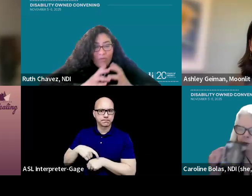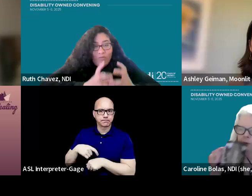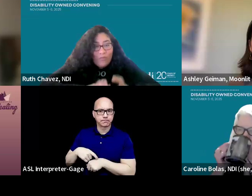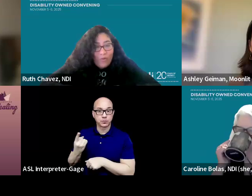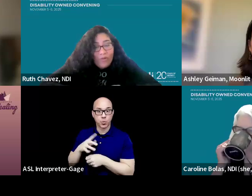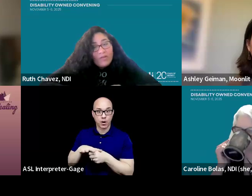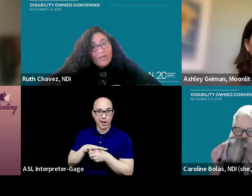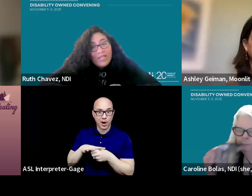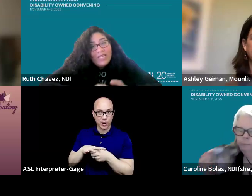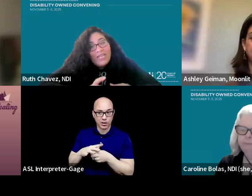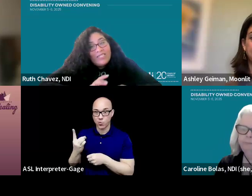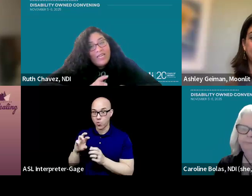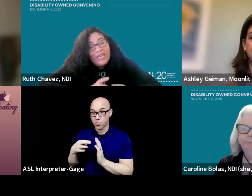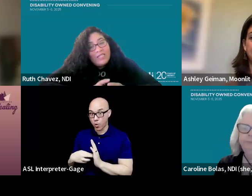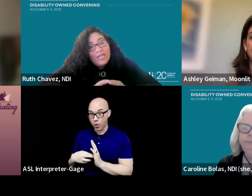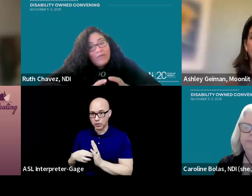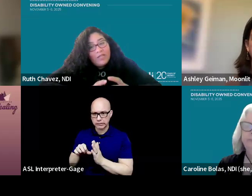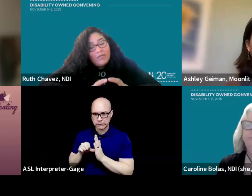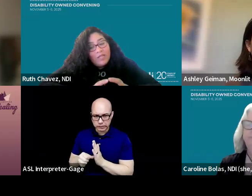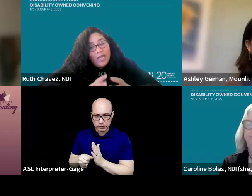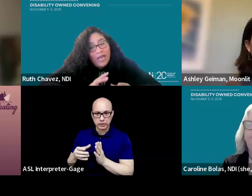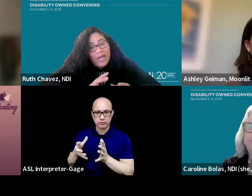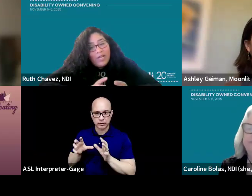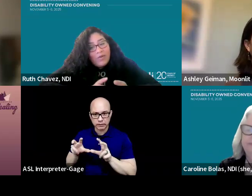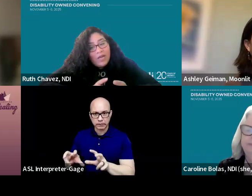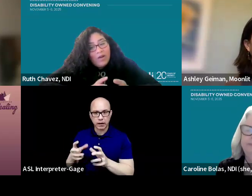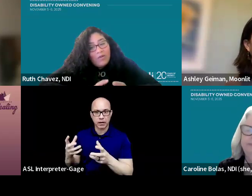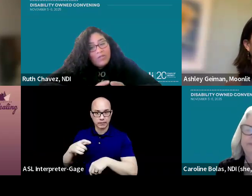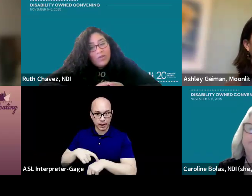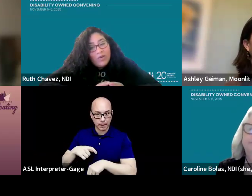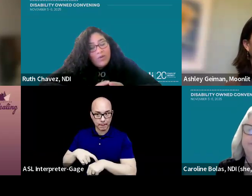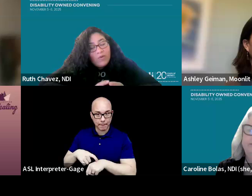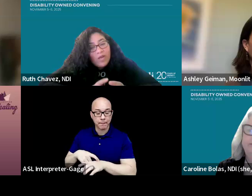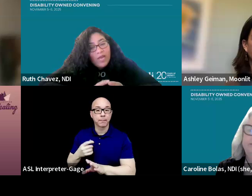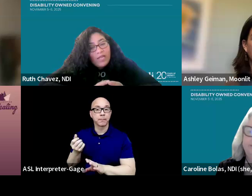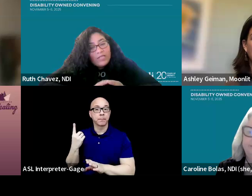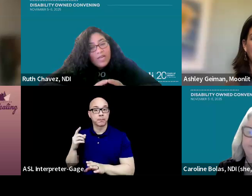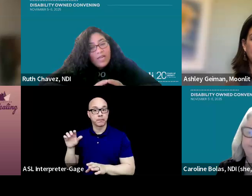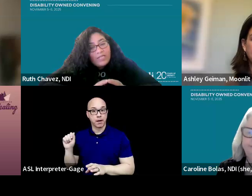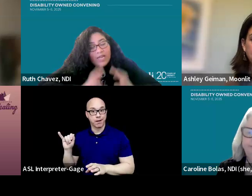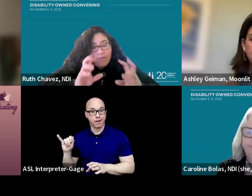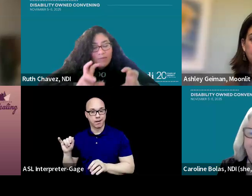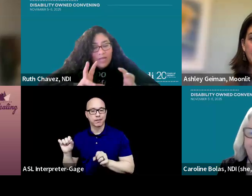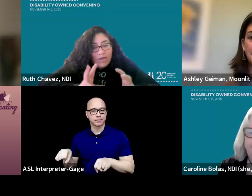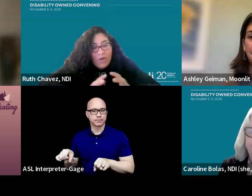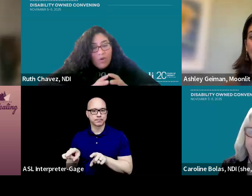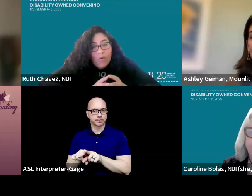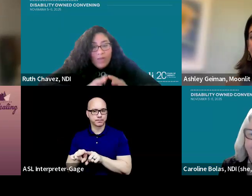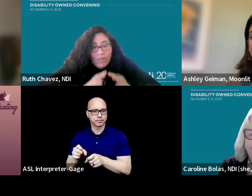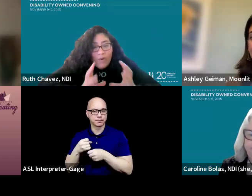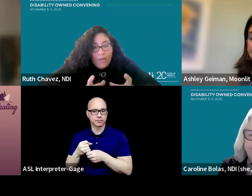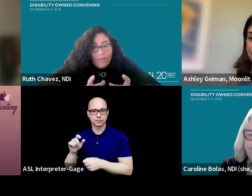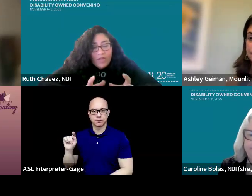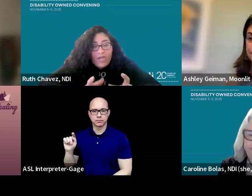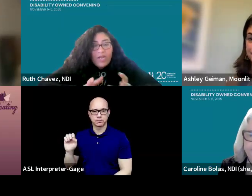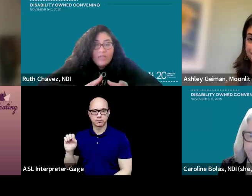area or one role, the nice thing is that with AI, you can also create a template or